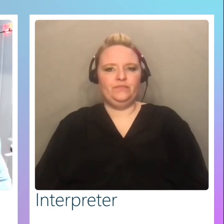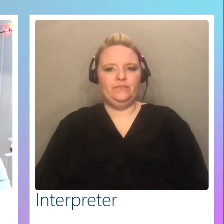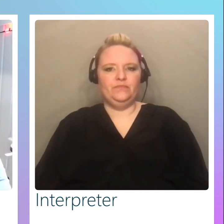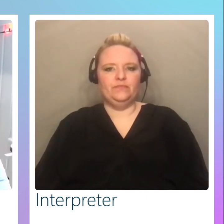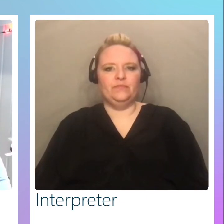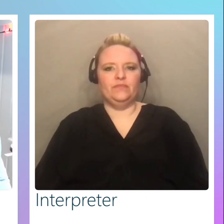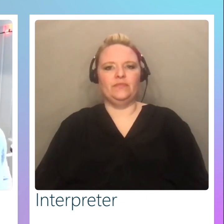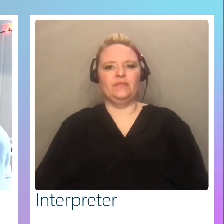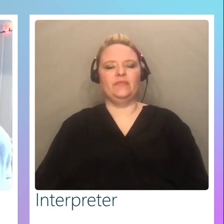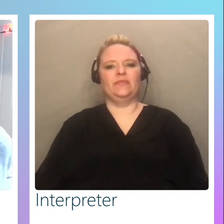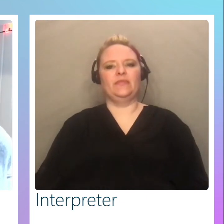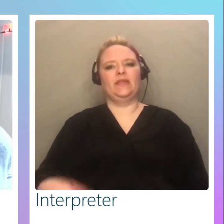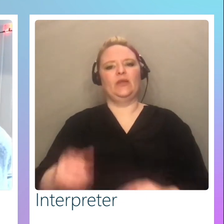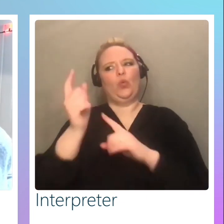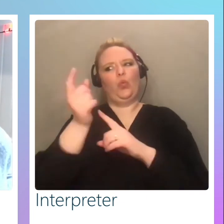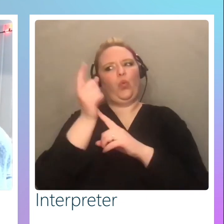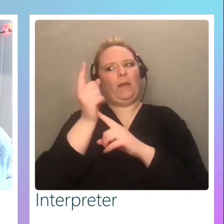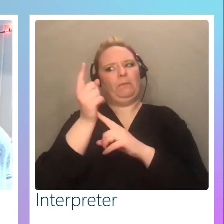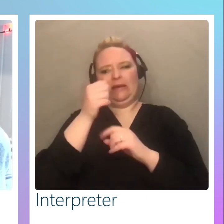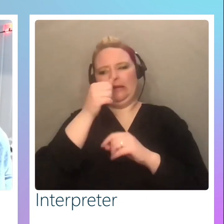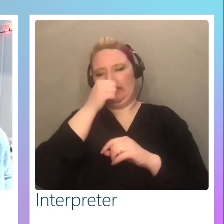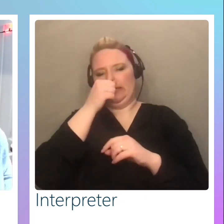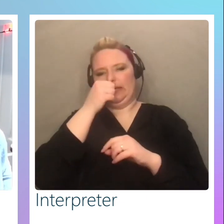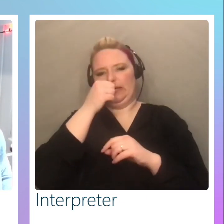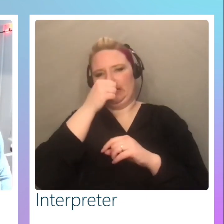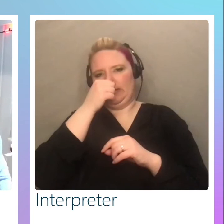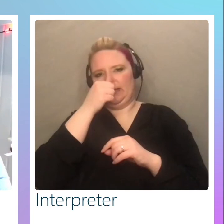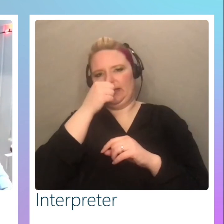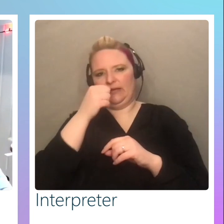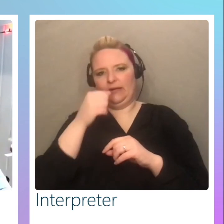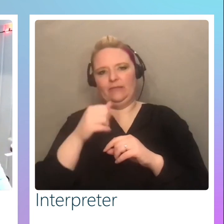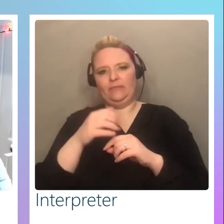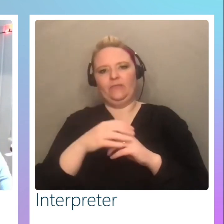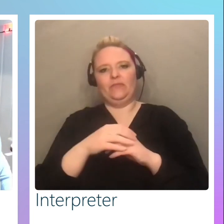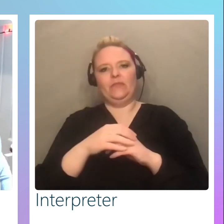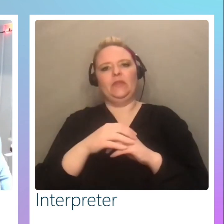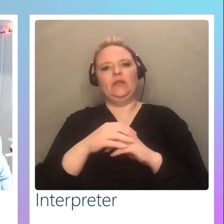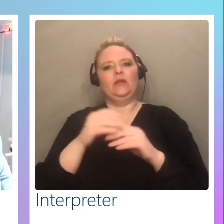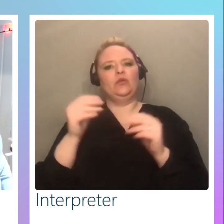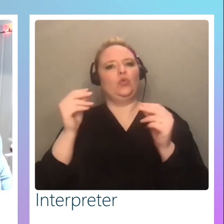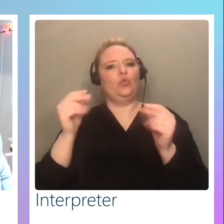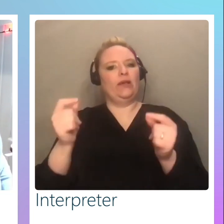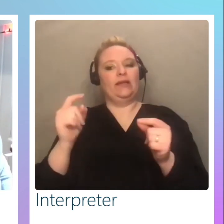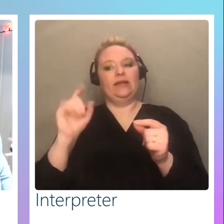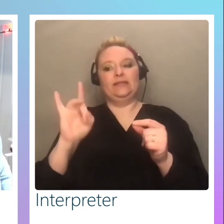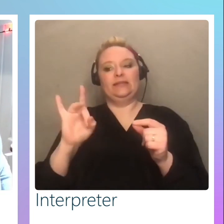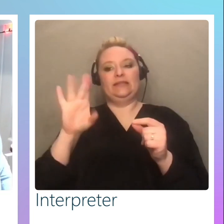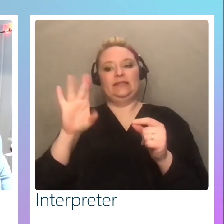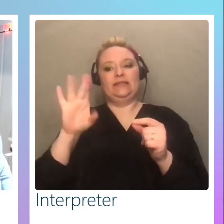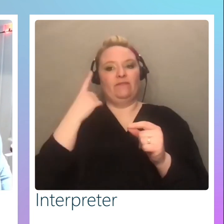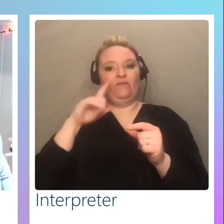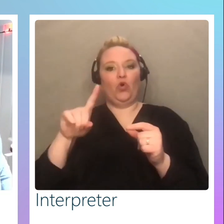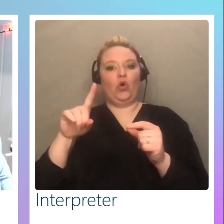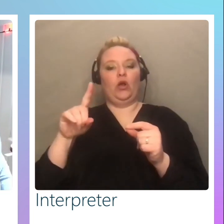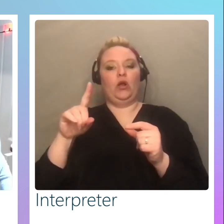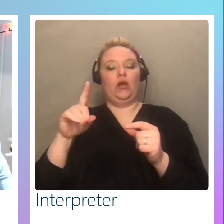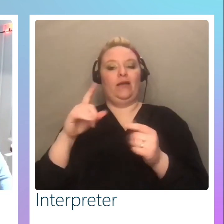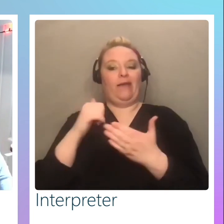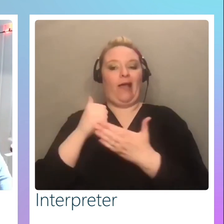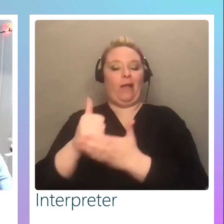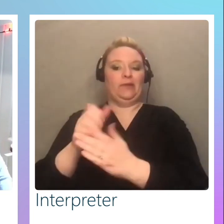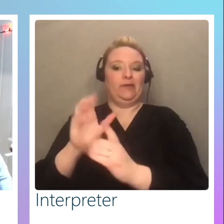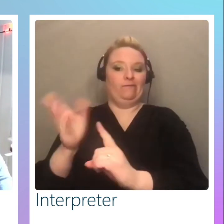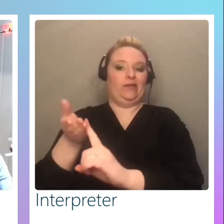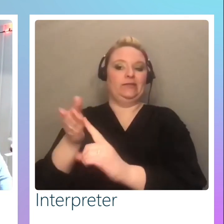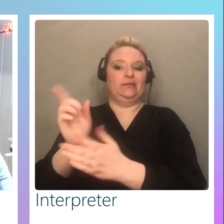We only have about 1 more minute left. So real quick, any tips for getting reluctant designers on board?